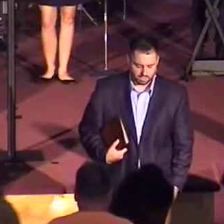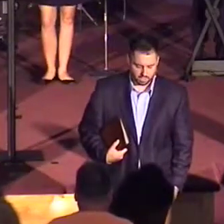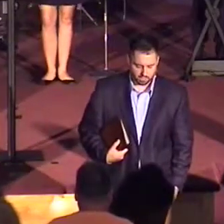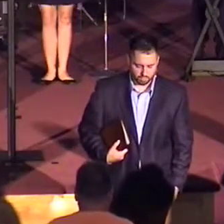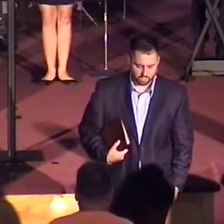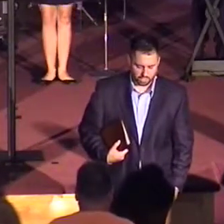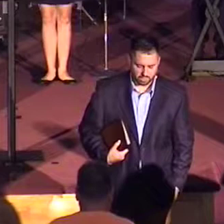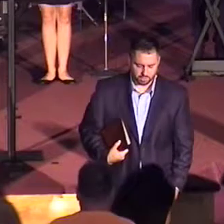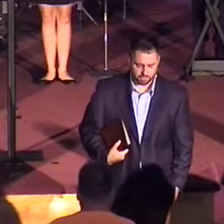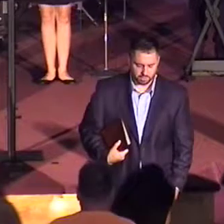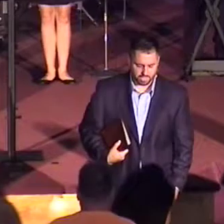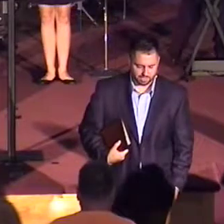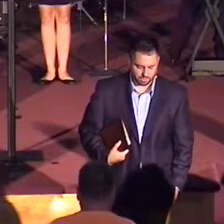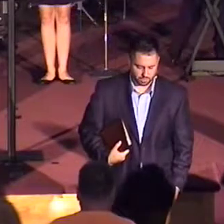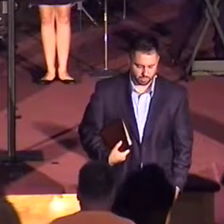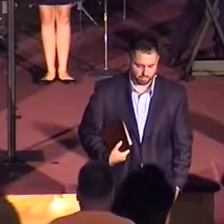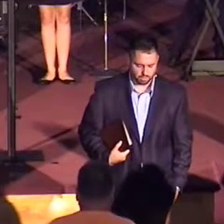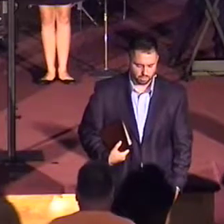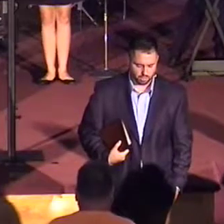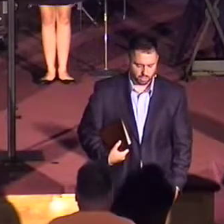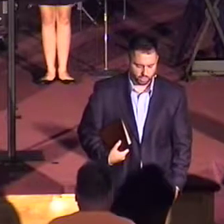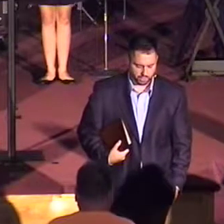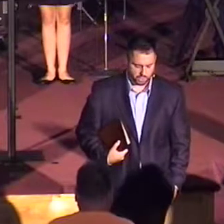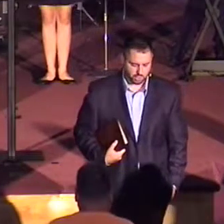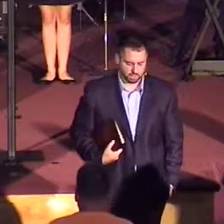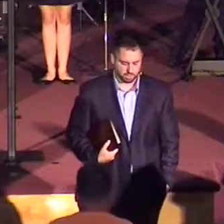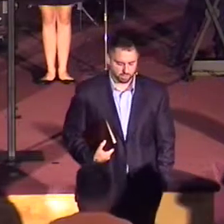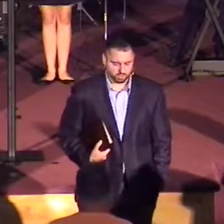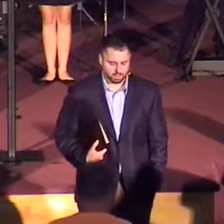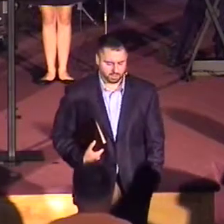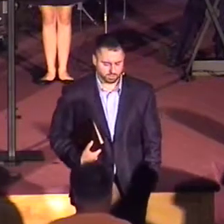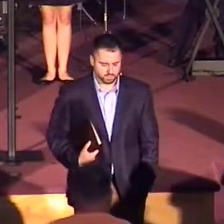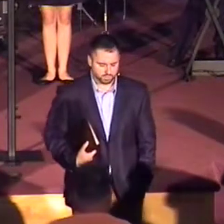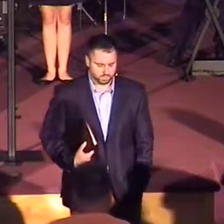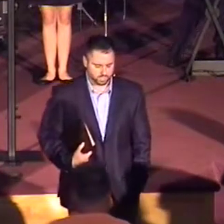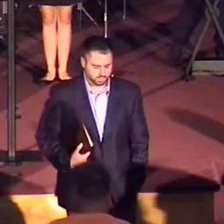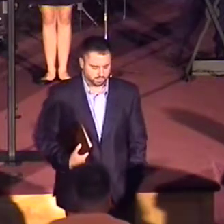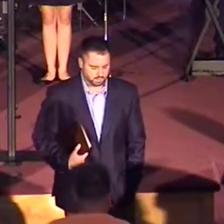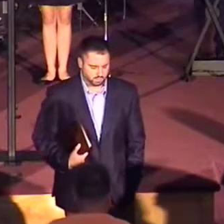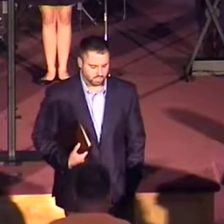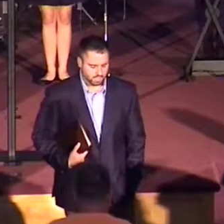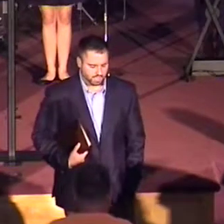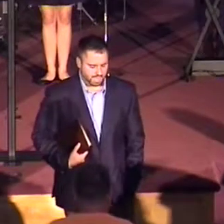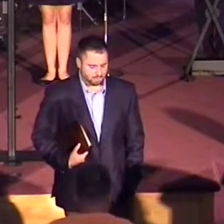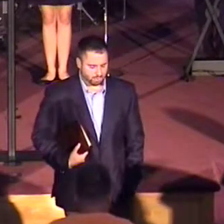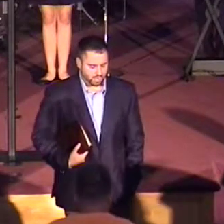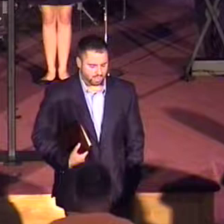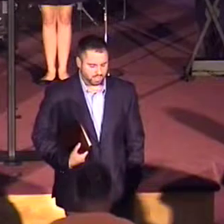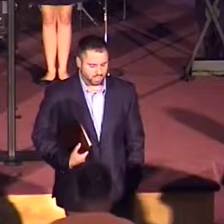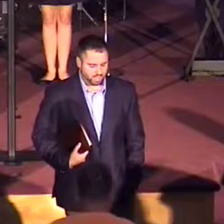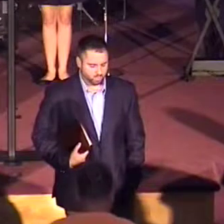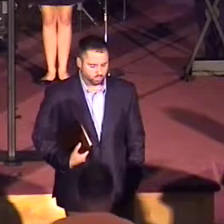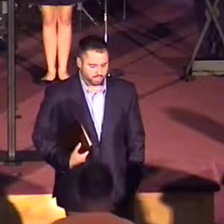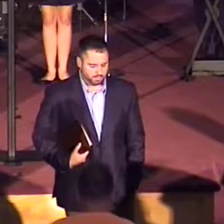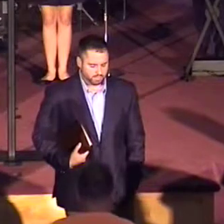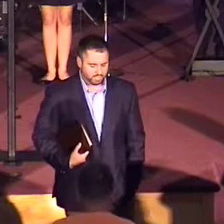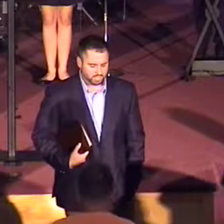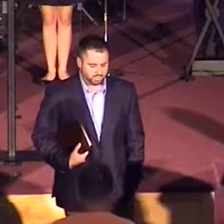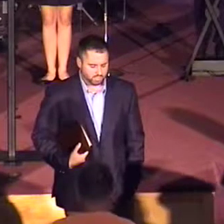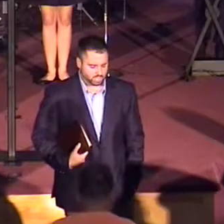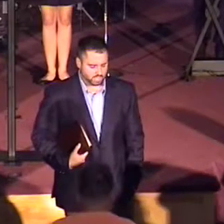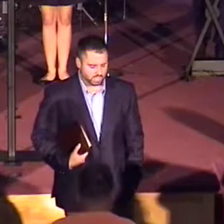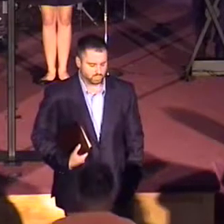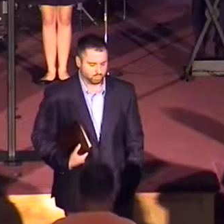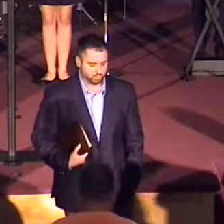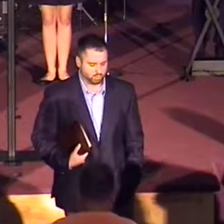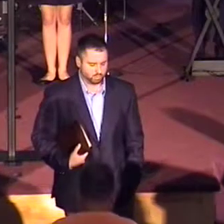God, I thank you for our leaders who protect the truth, who want the church to be unified on the truth of Jesus. And God, I pray that we'll be able to continue